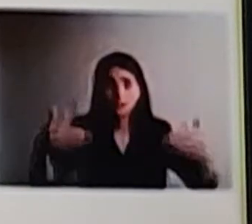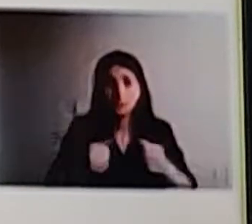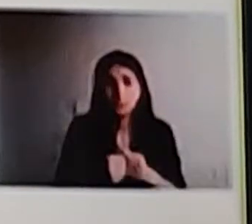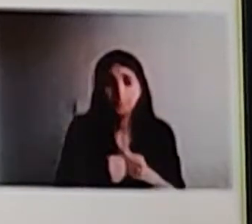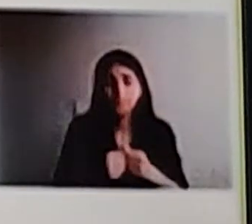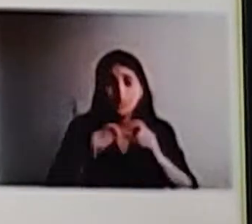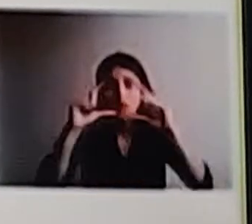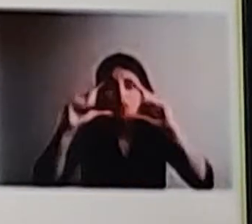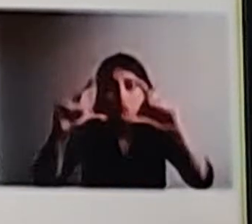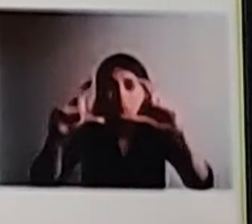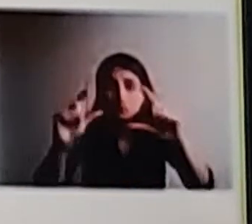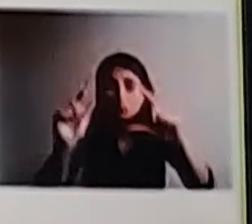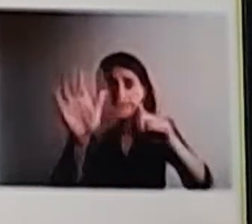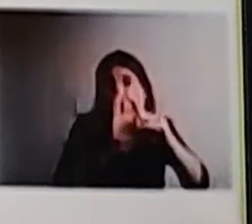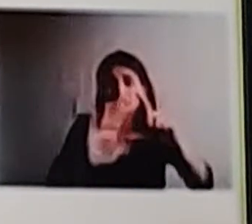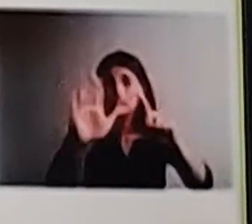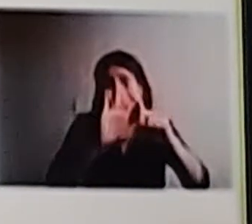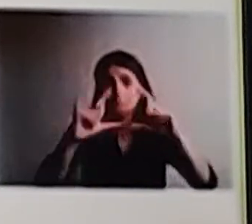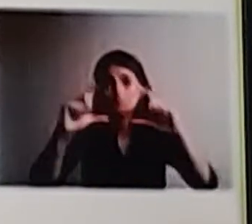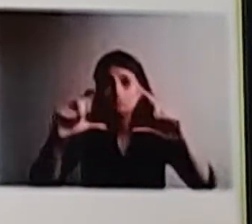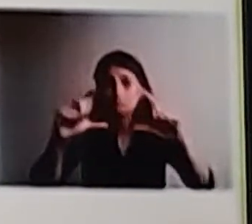in